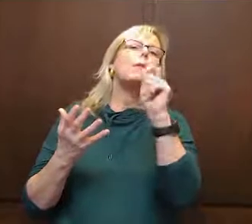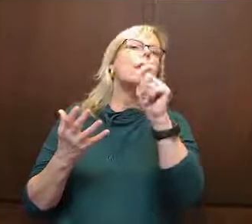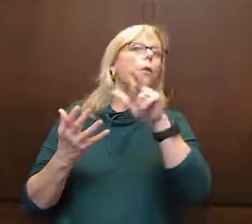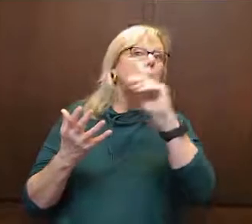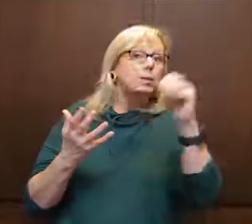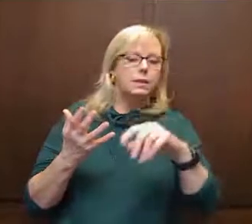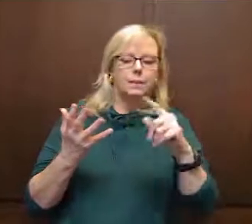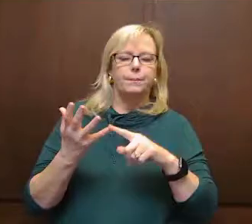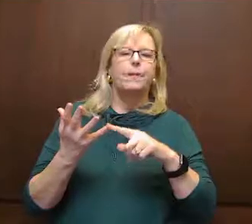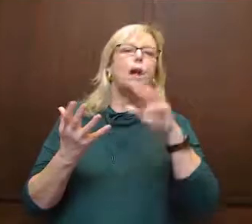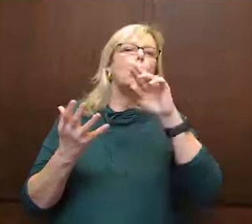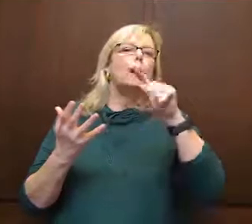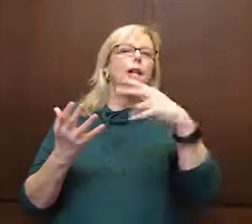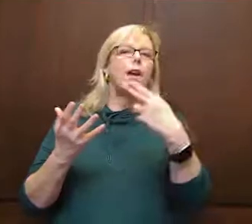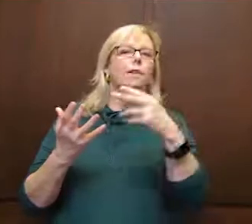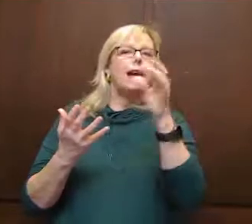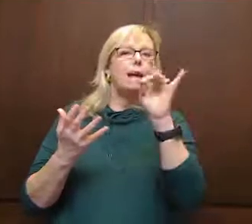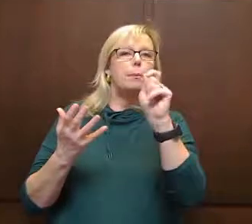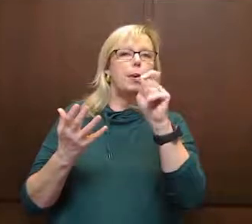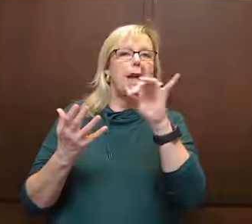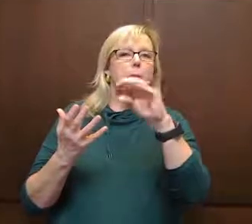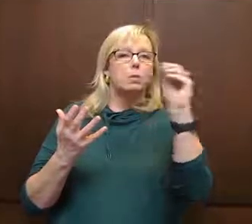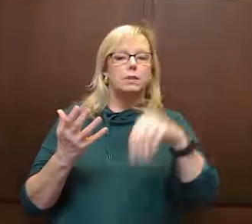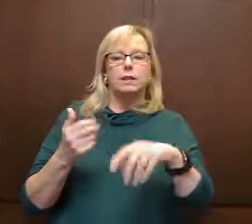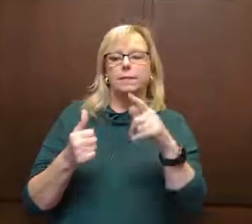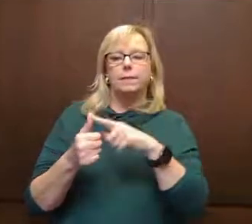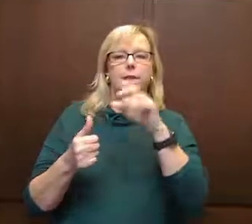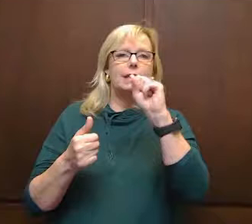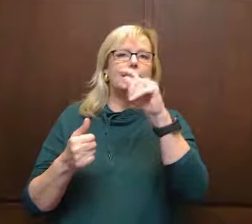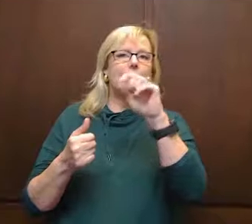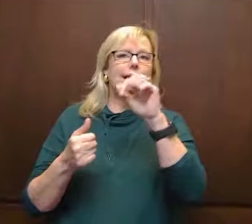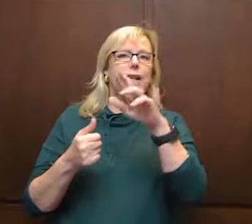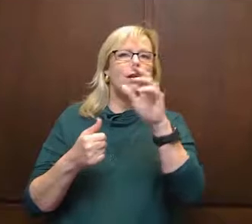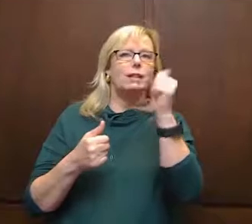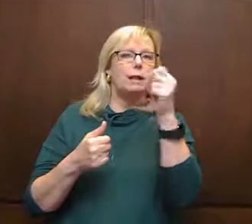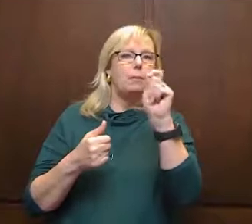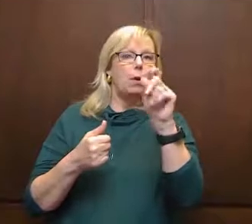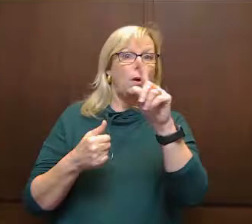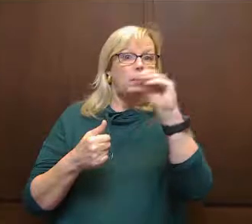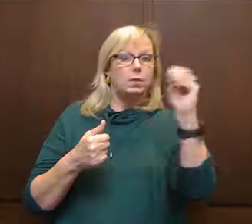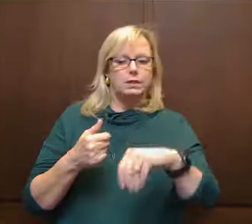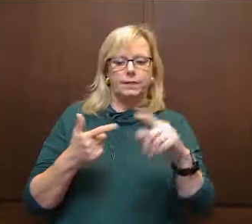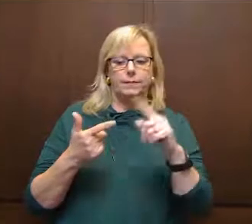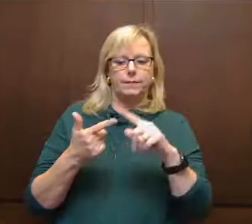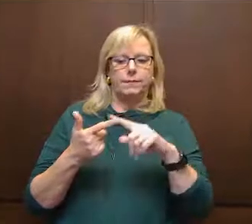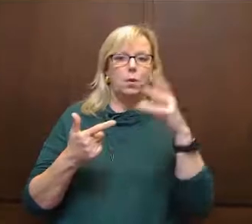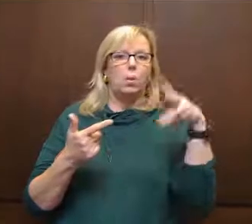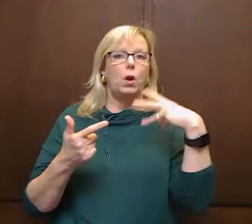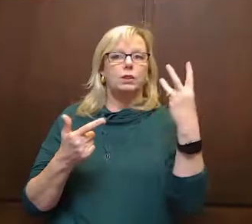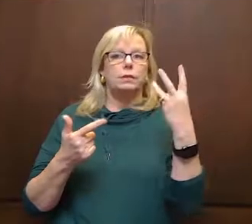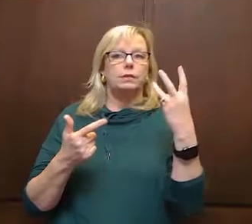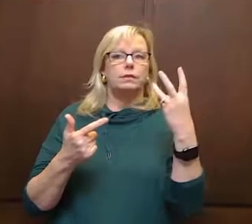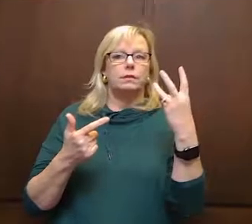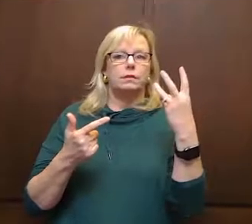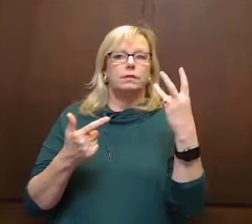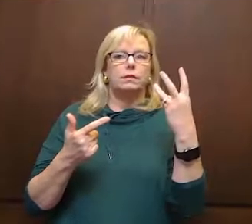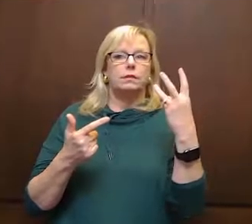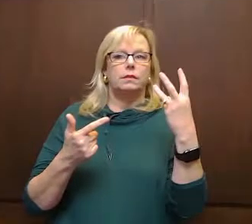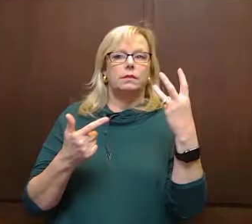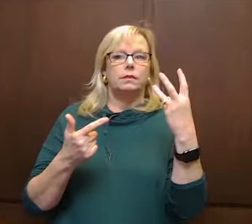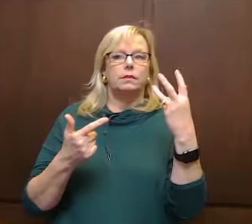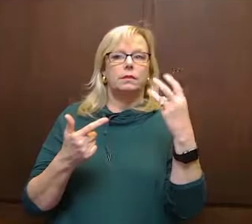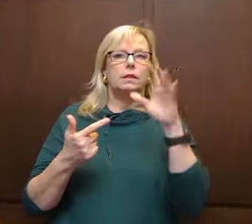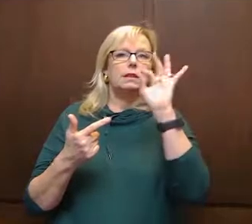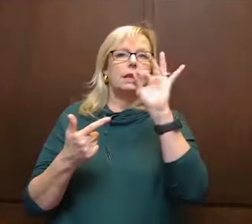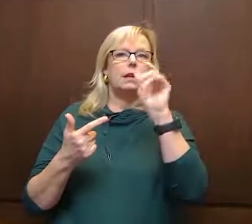11.3%, Randolph 8.8%, St. Clair is 10.1%, and Washington County comes in today at